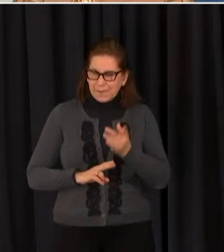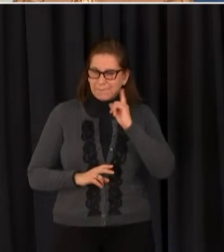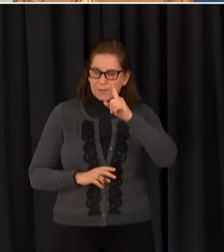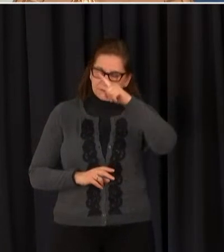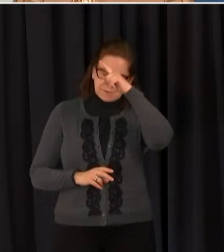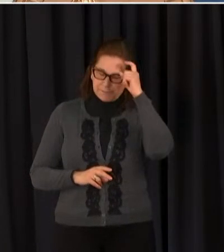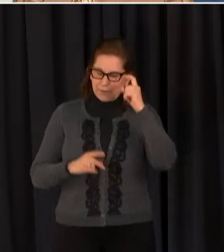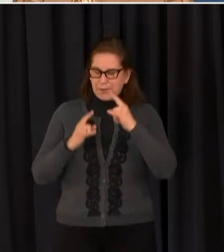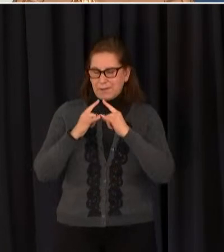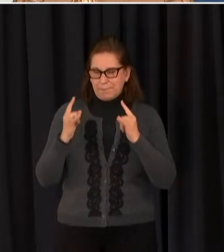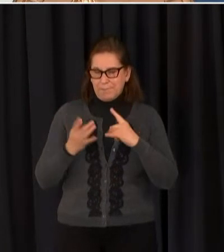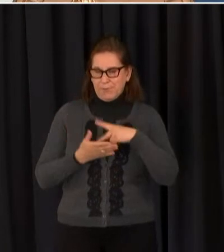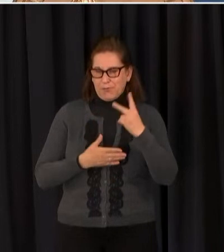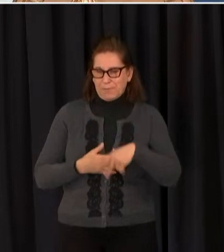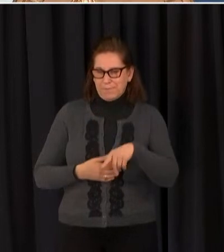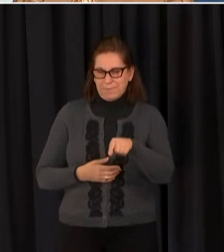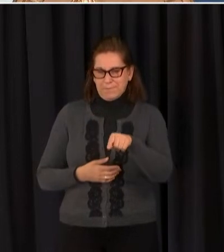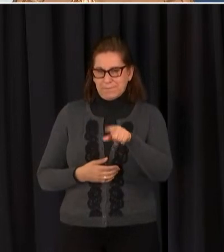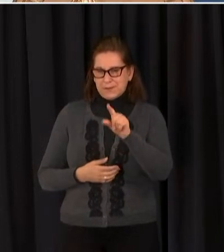dprsummercamp.com.